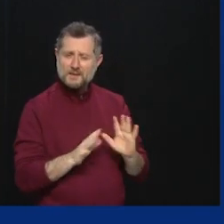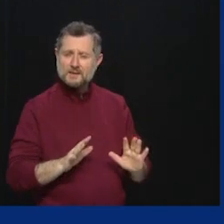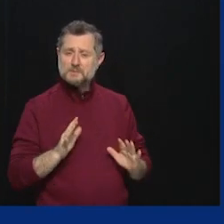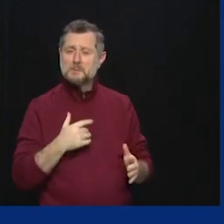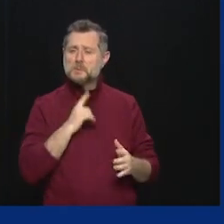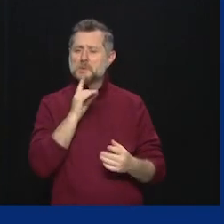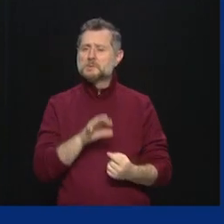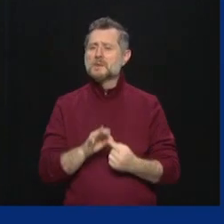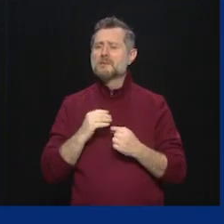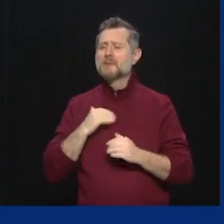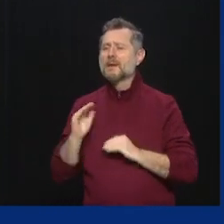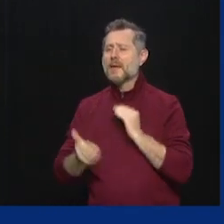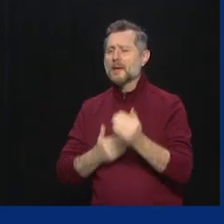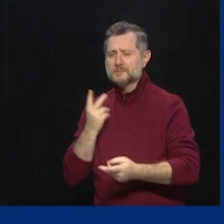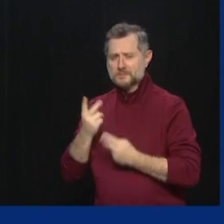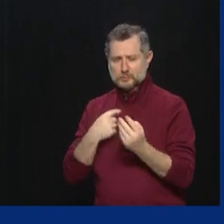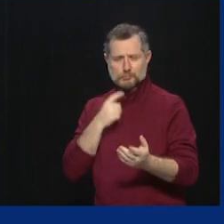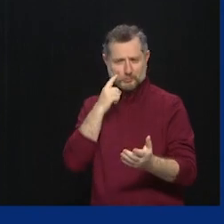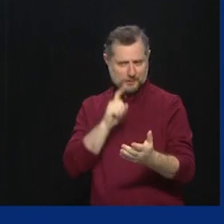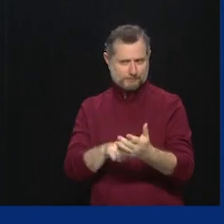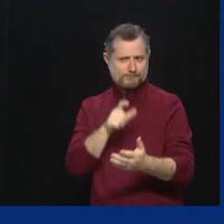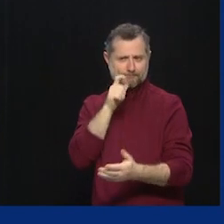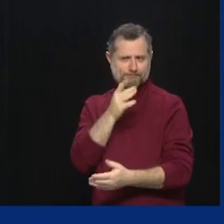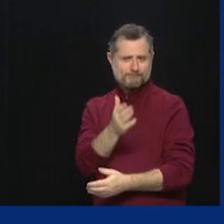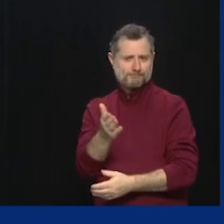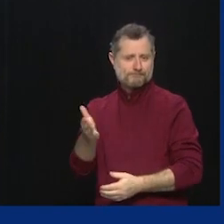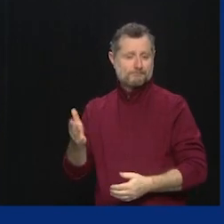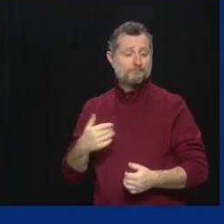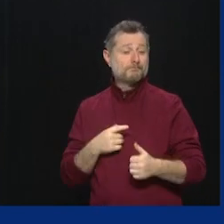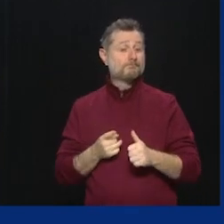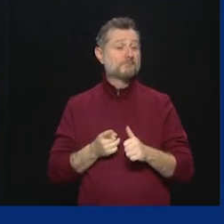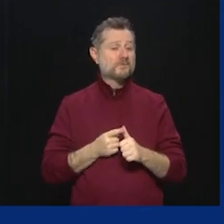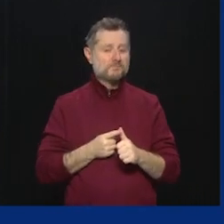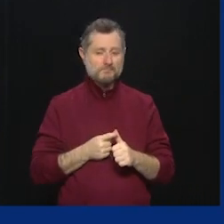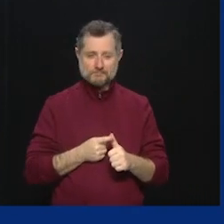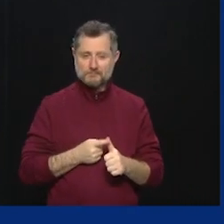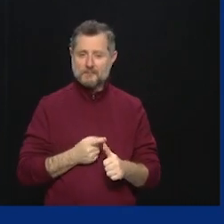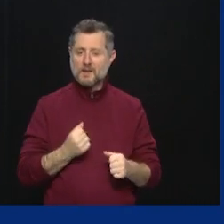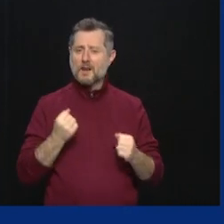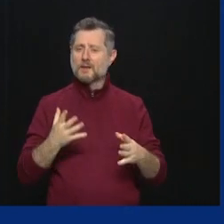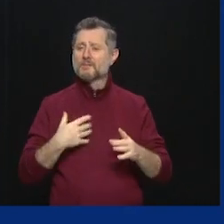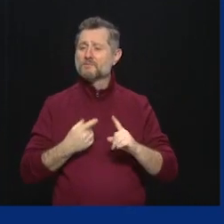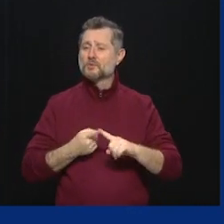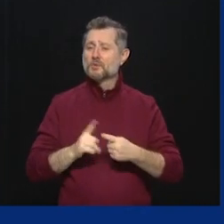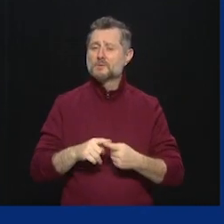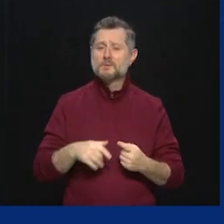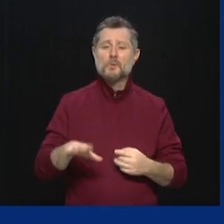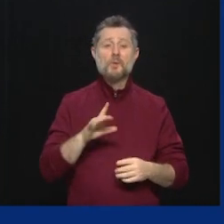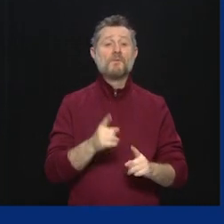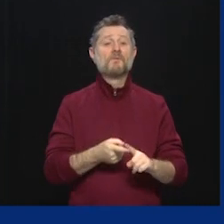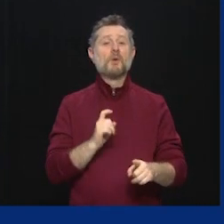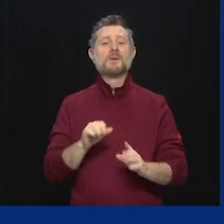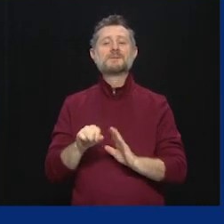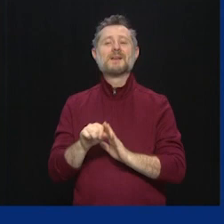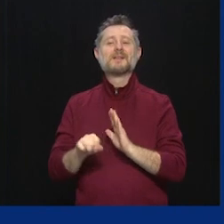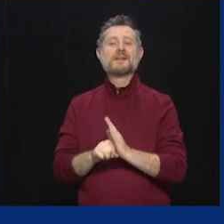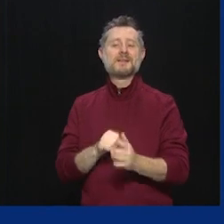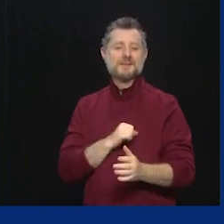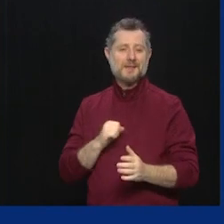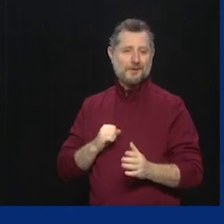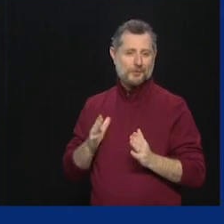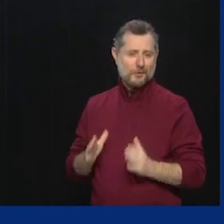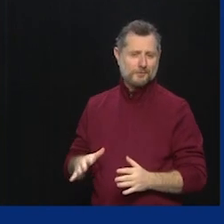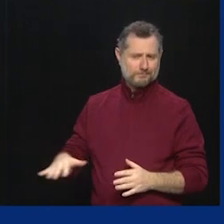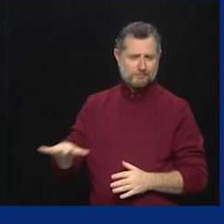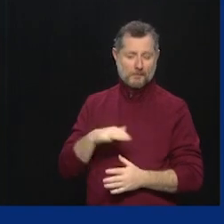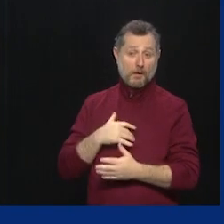acknowledge, and I'm going to start off with a lot of our friends in the state Senate who helped make this